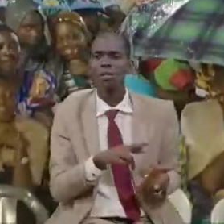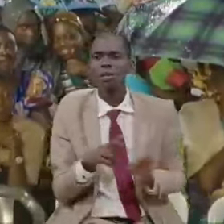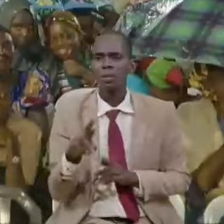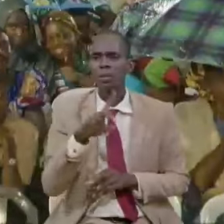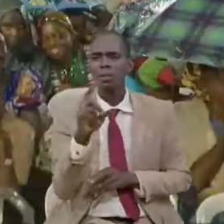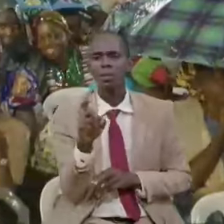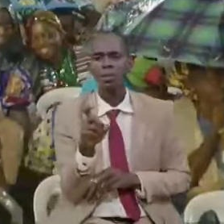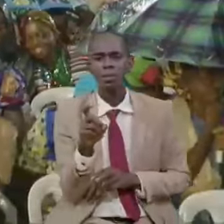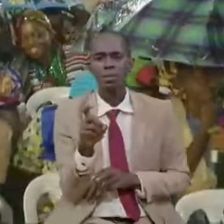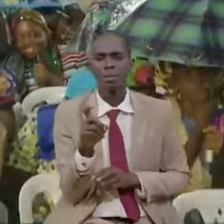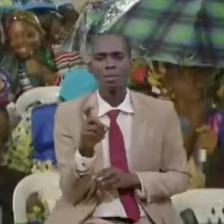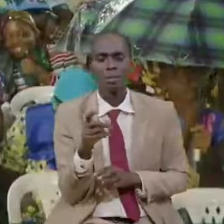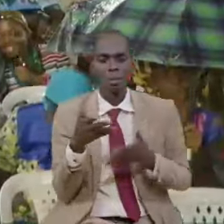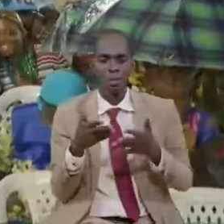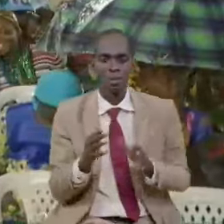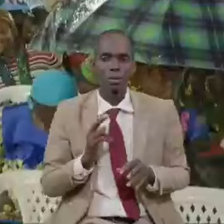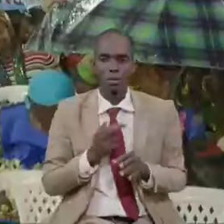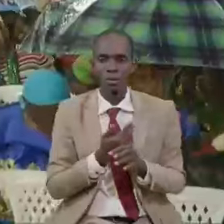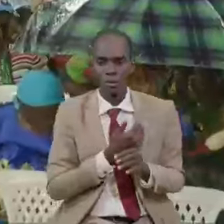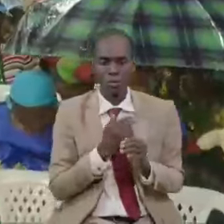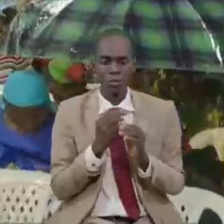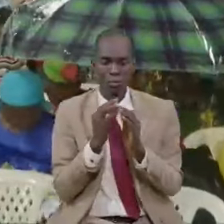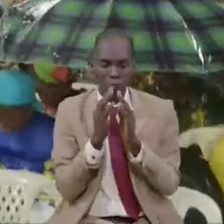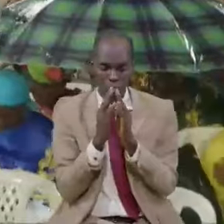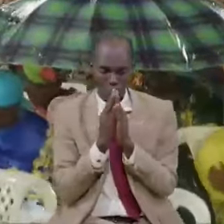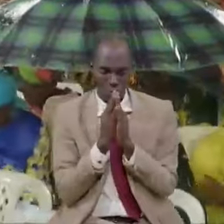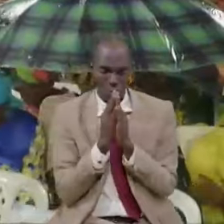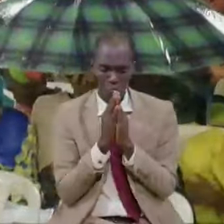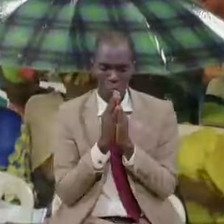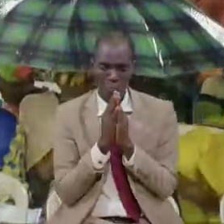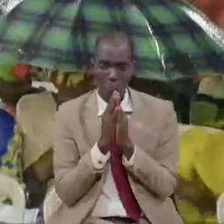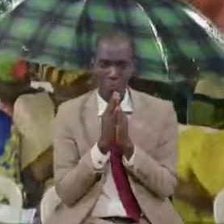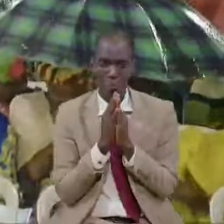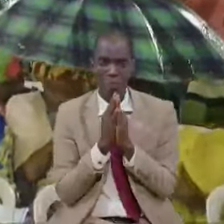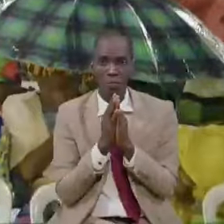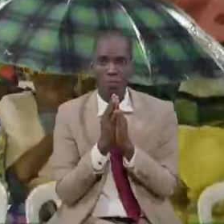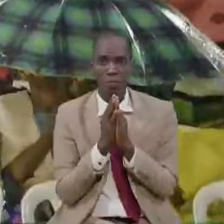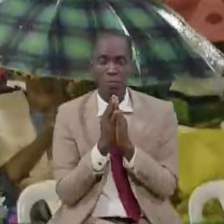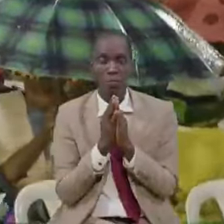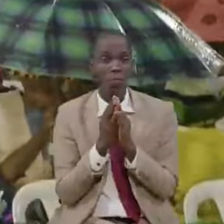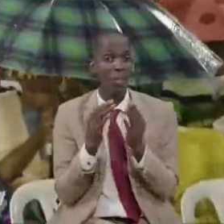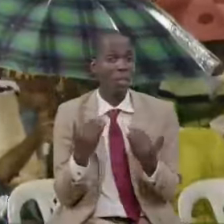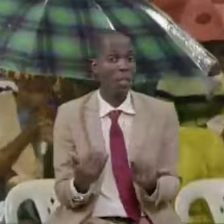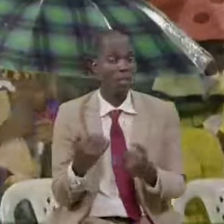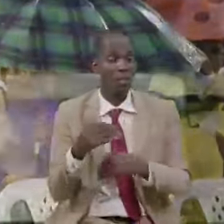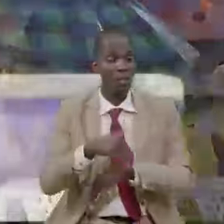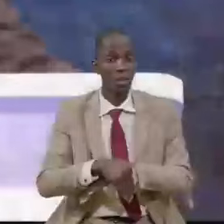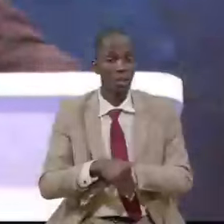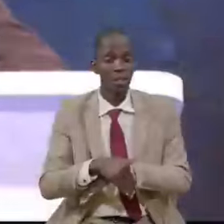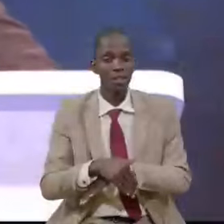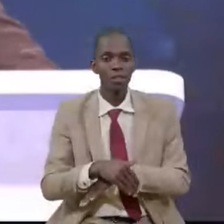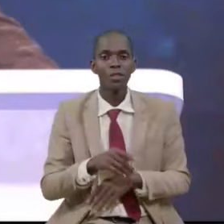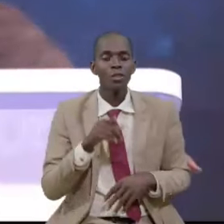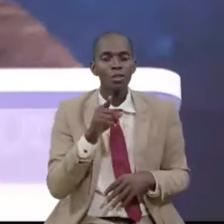It's bowed and eyes closed. Tonight you have a great gift,